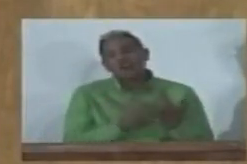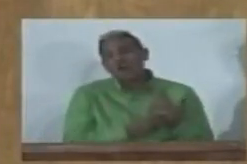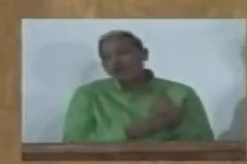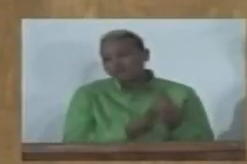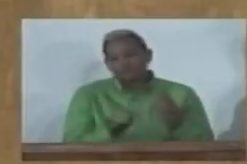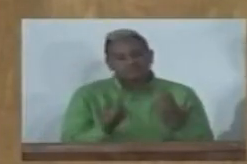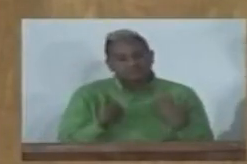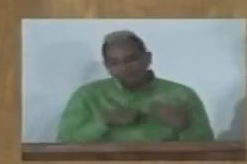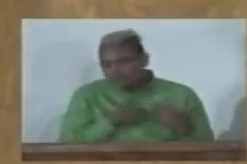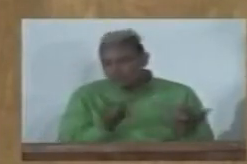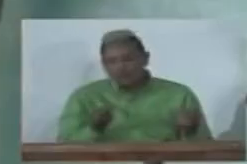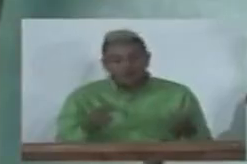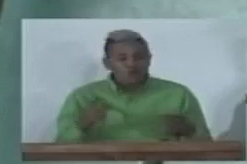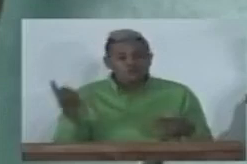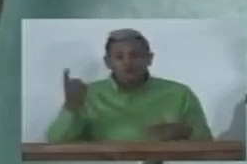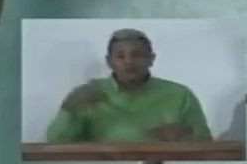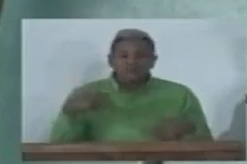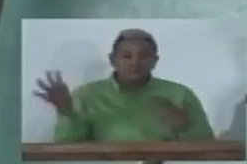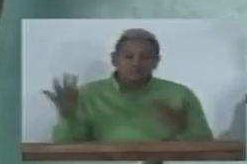something else.